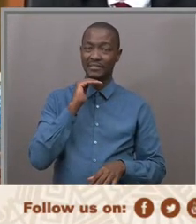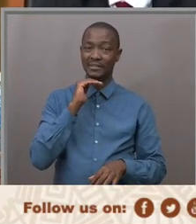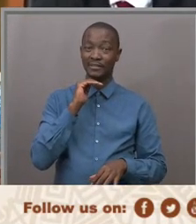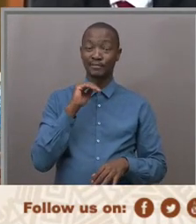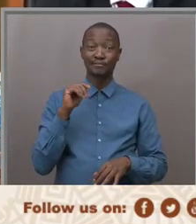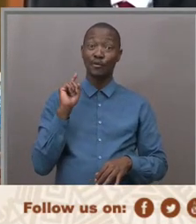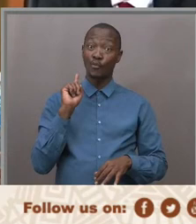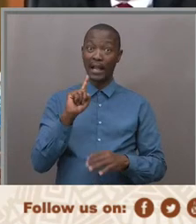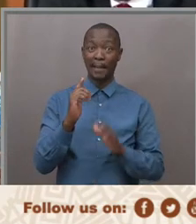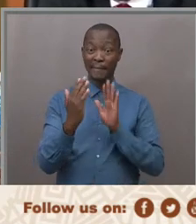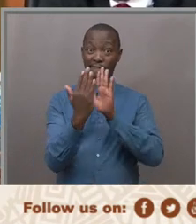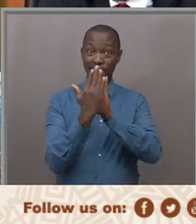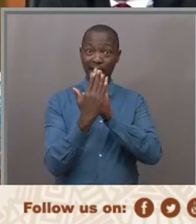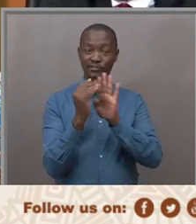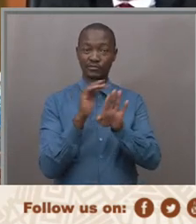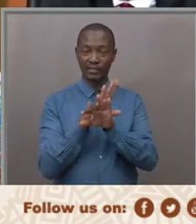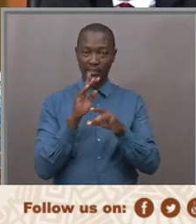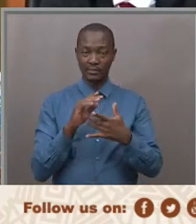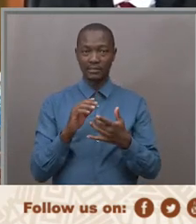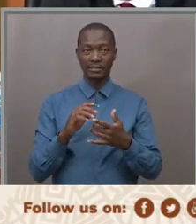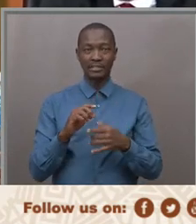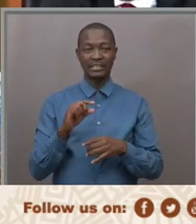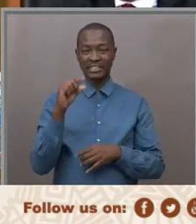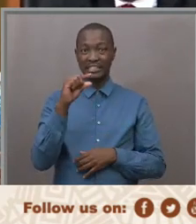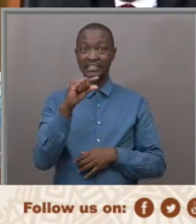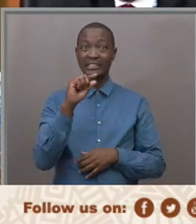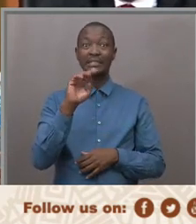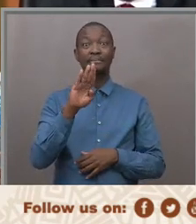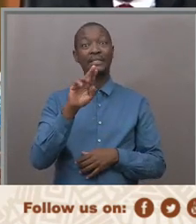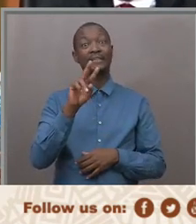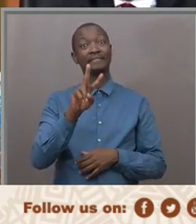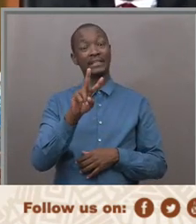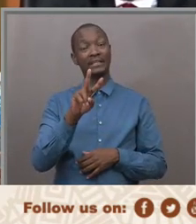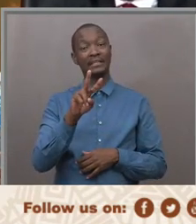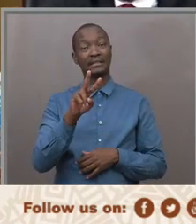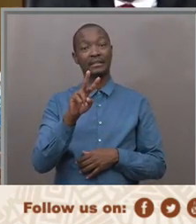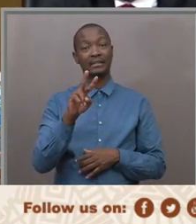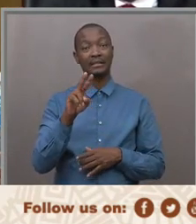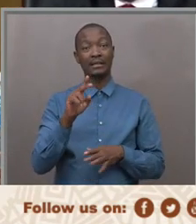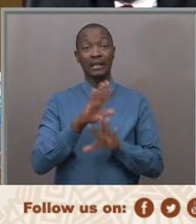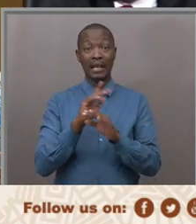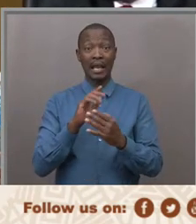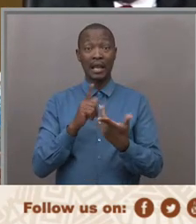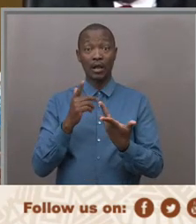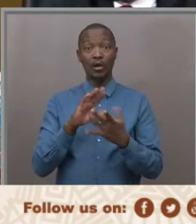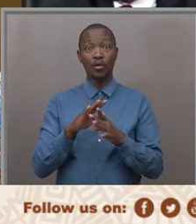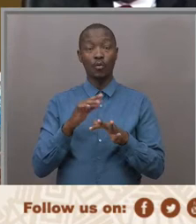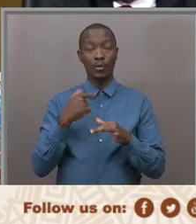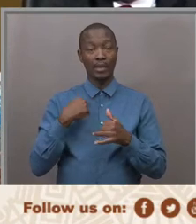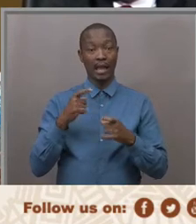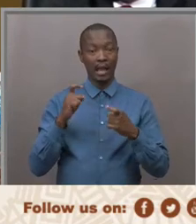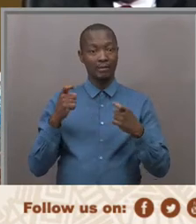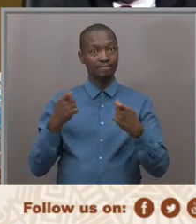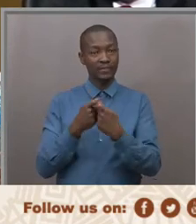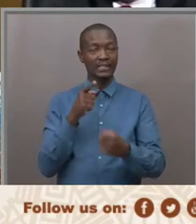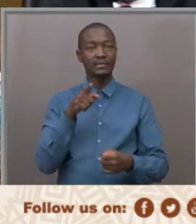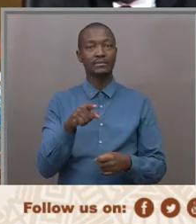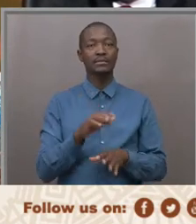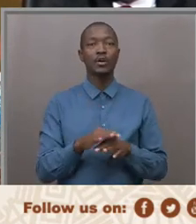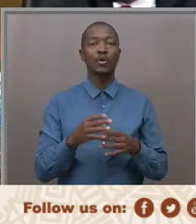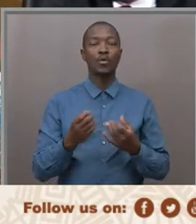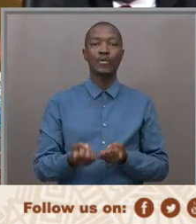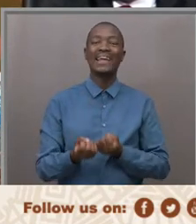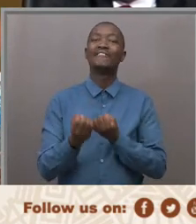we are coming face to face, tackling gender-based violence and femicide frontally and decisively. We have